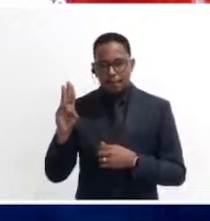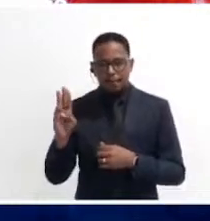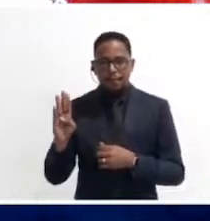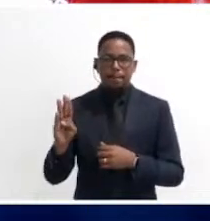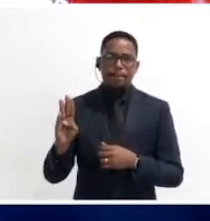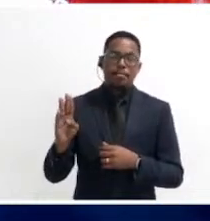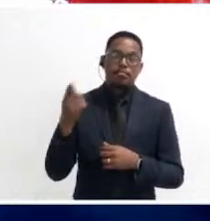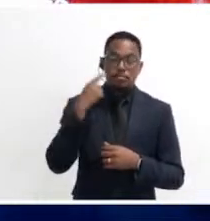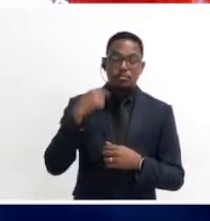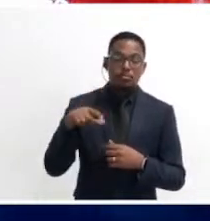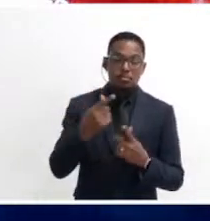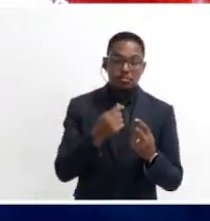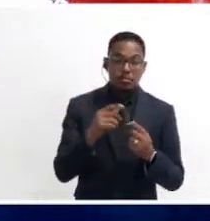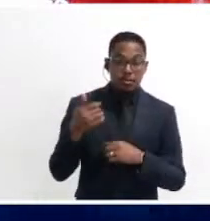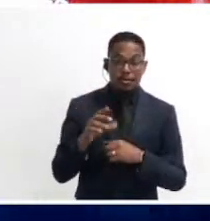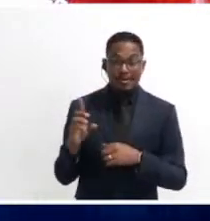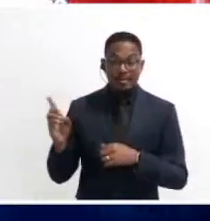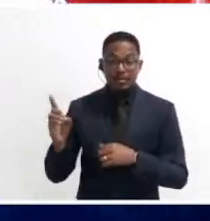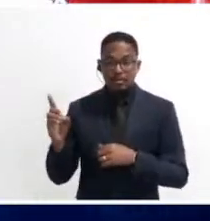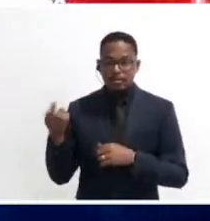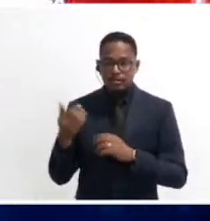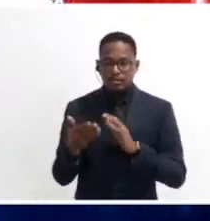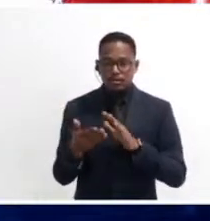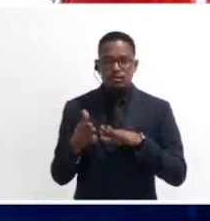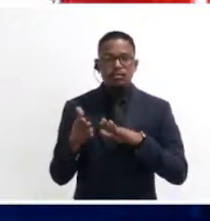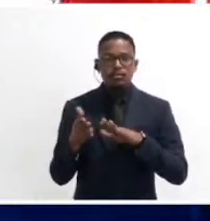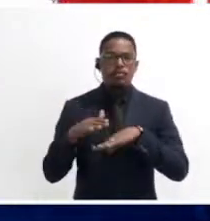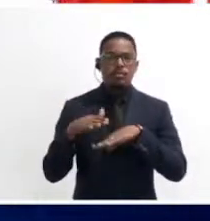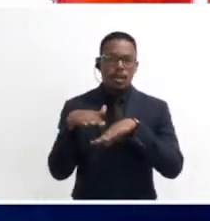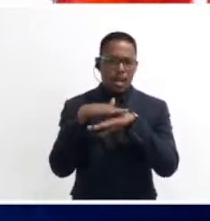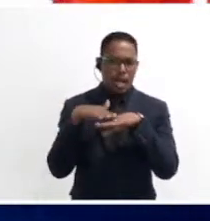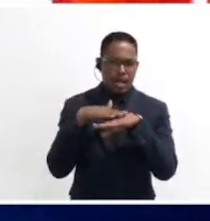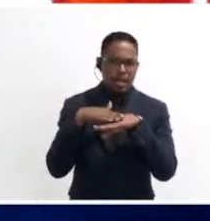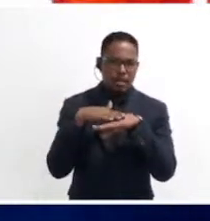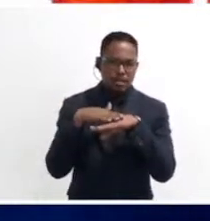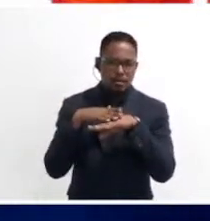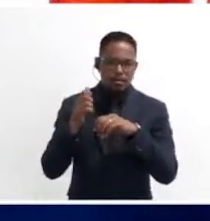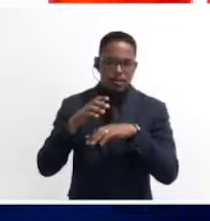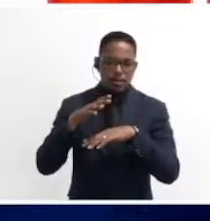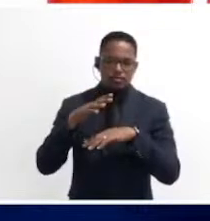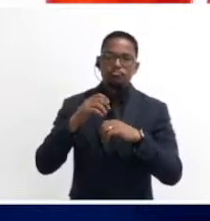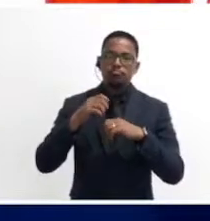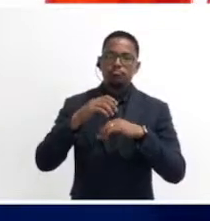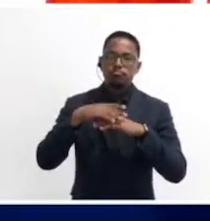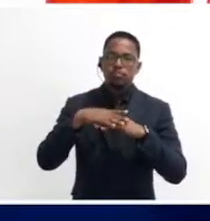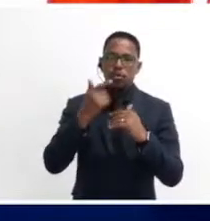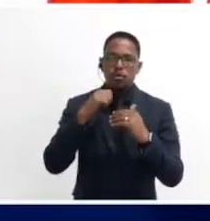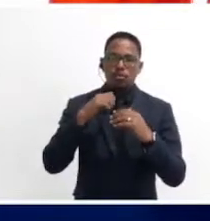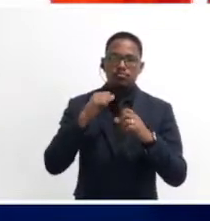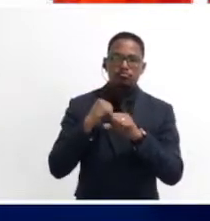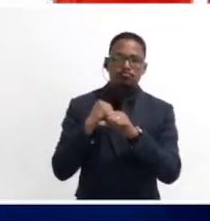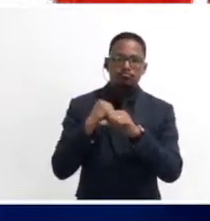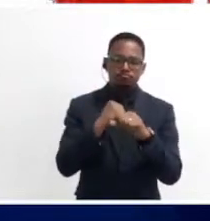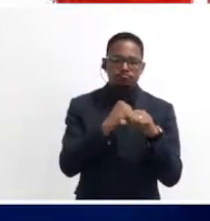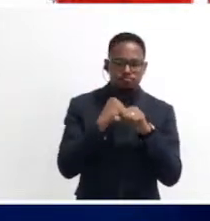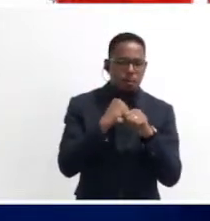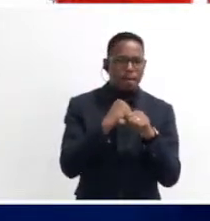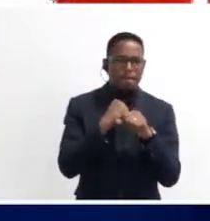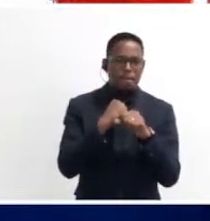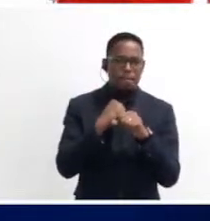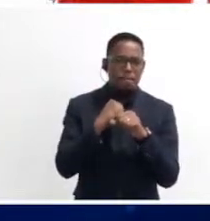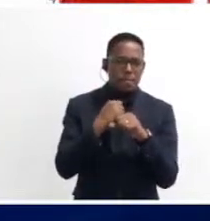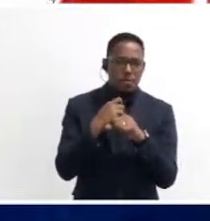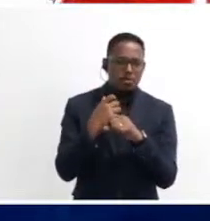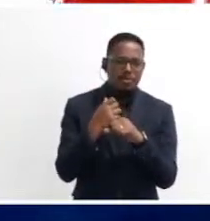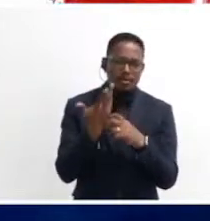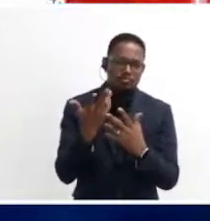the stress buffer layer included. In general, a stress buffer layer helps to alleviate the stress that might